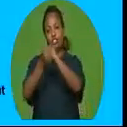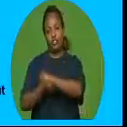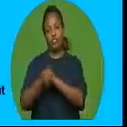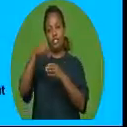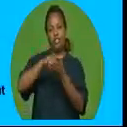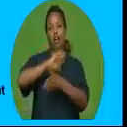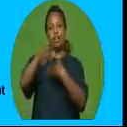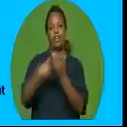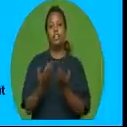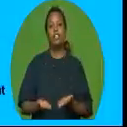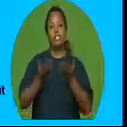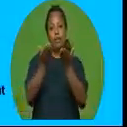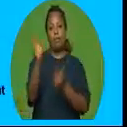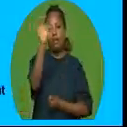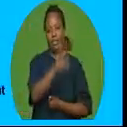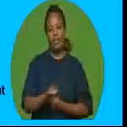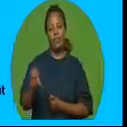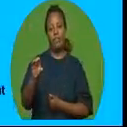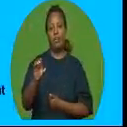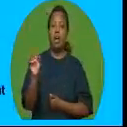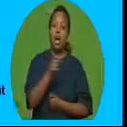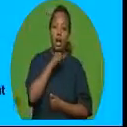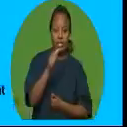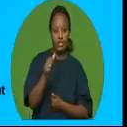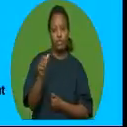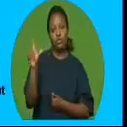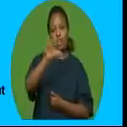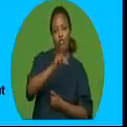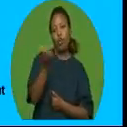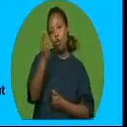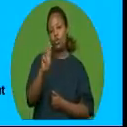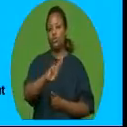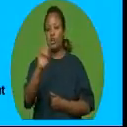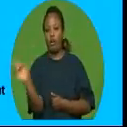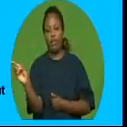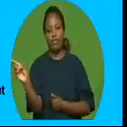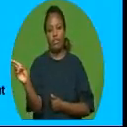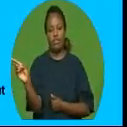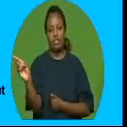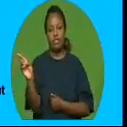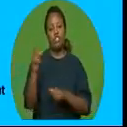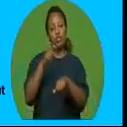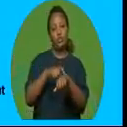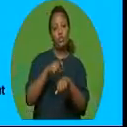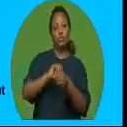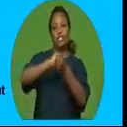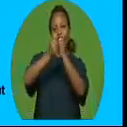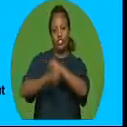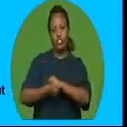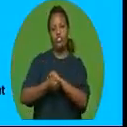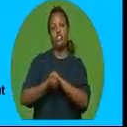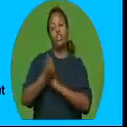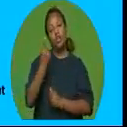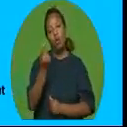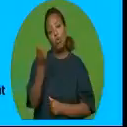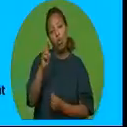a shift in the aggregate supply curve either to the left or to the right due to the